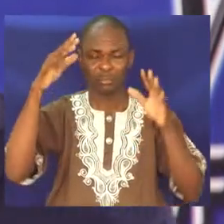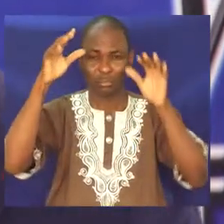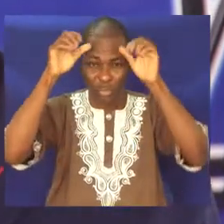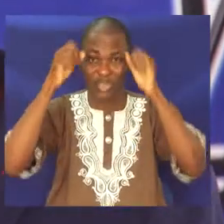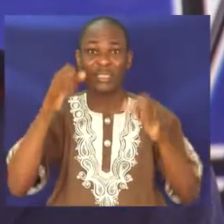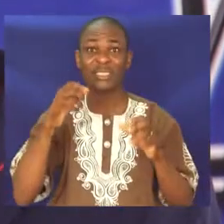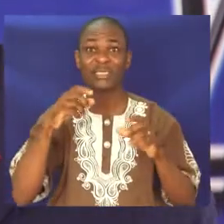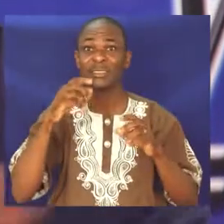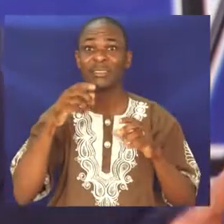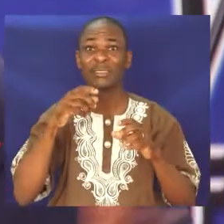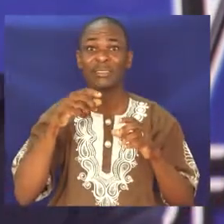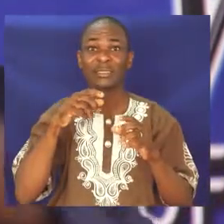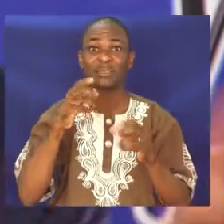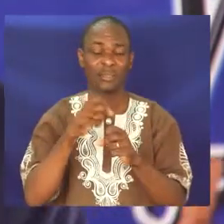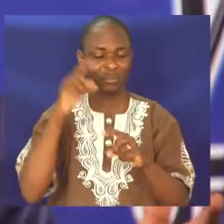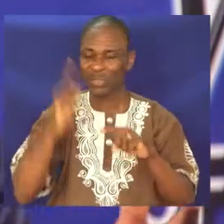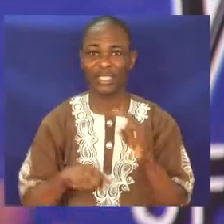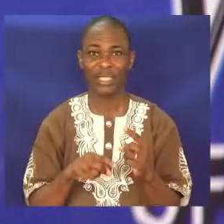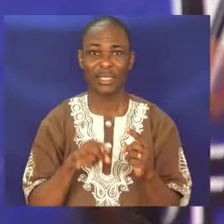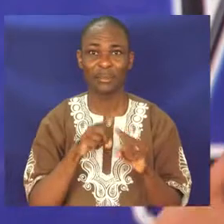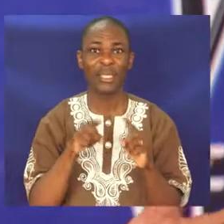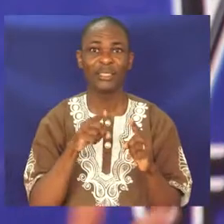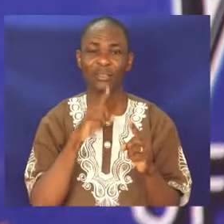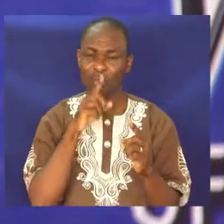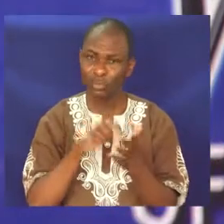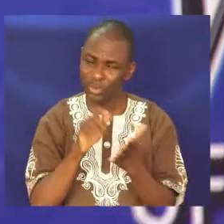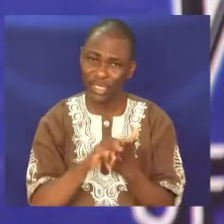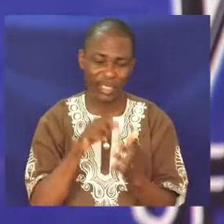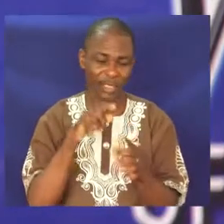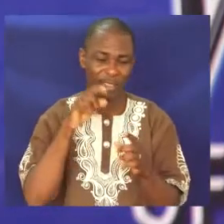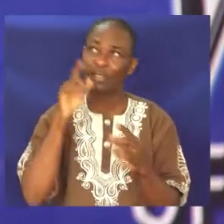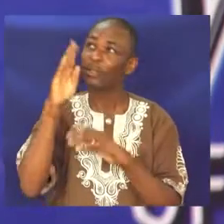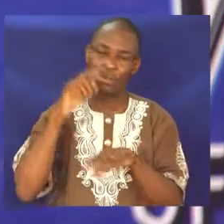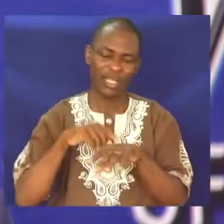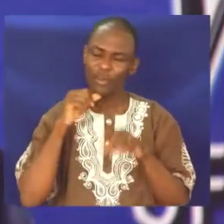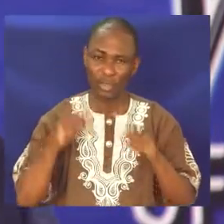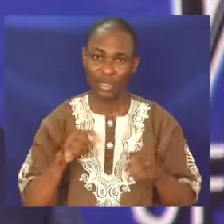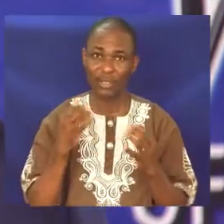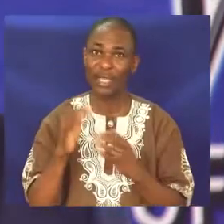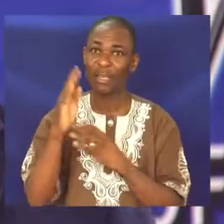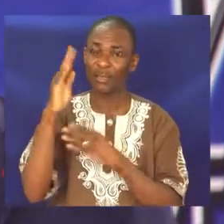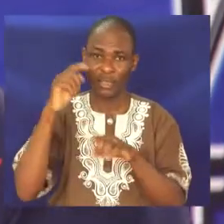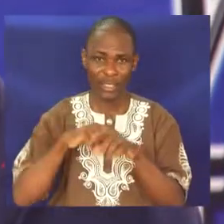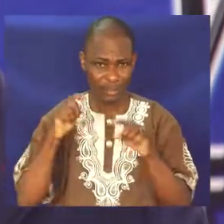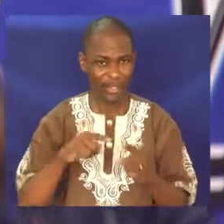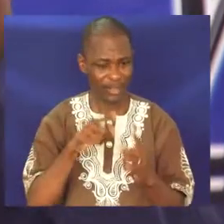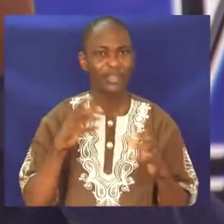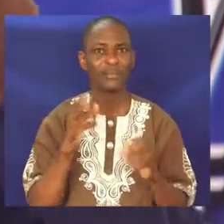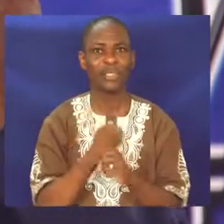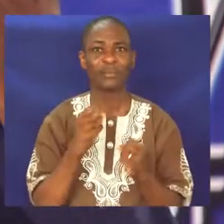onyame wo ebre edi mo odasani bia. nipa nyina ankra bia enye ba